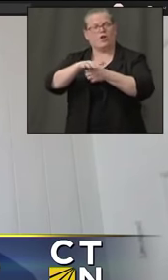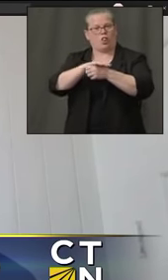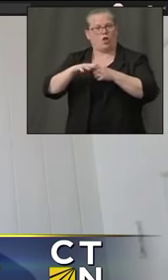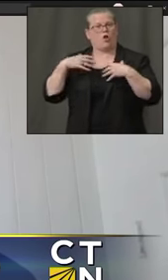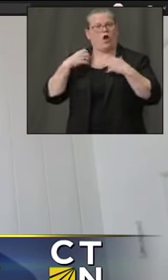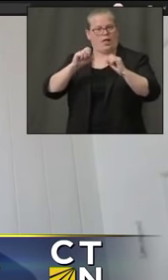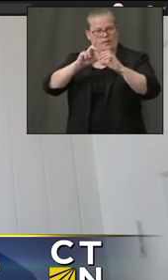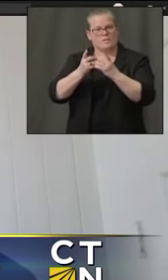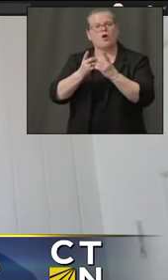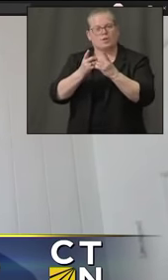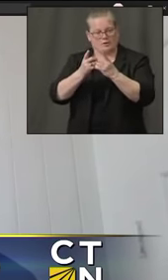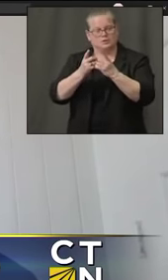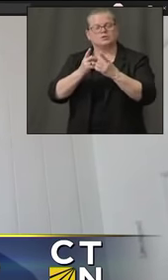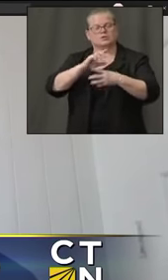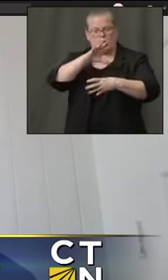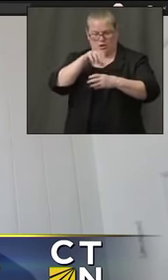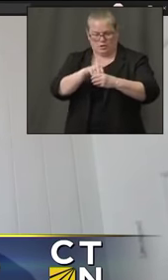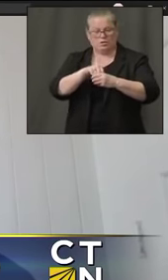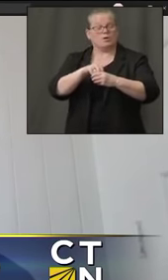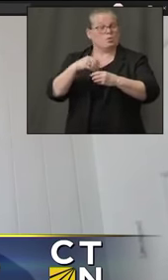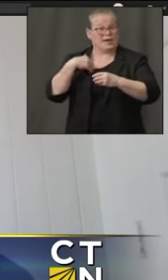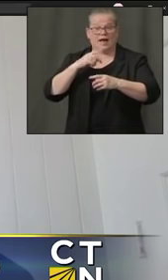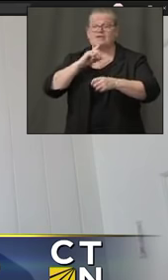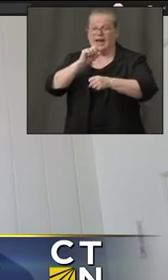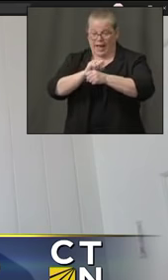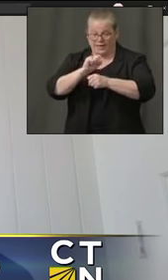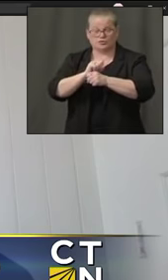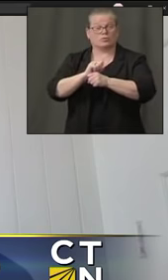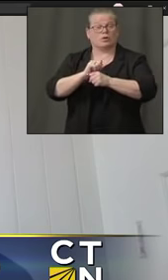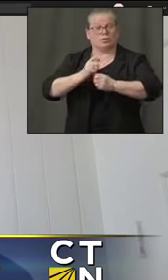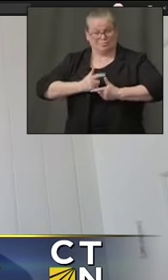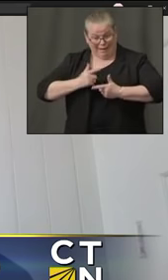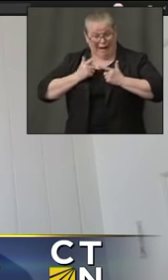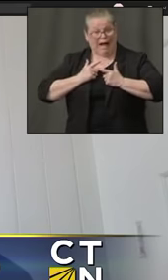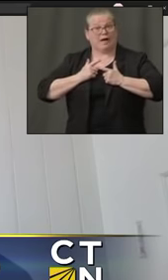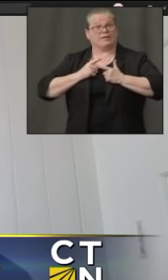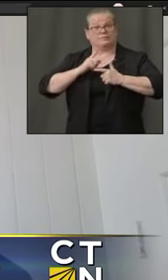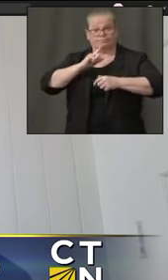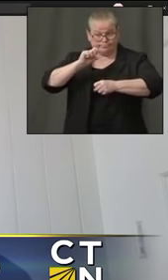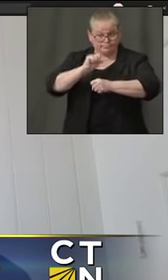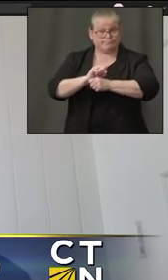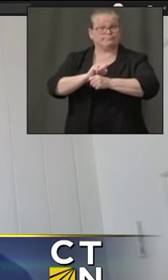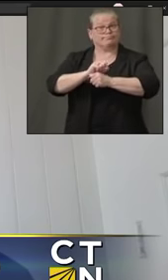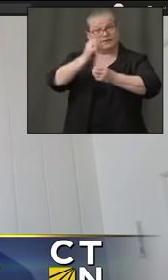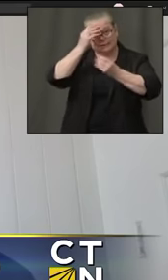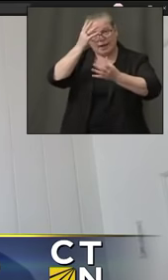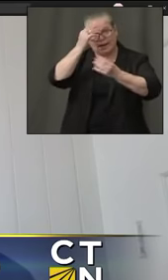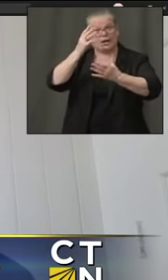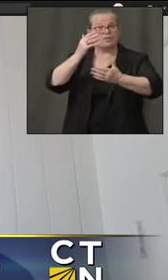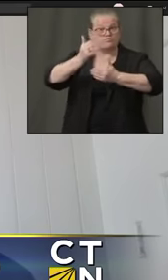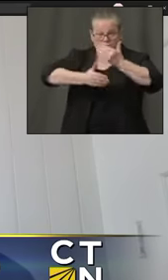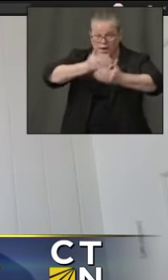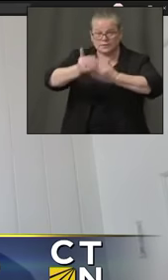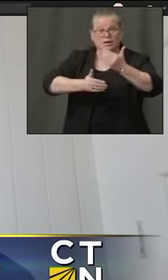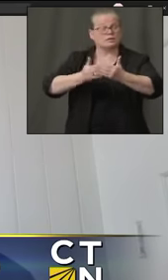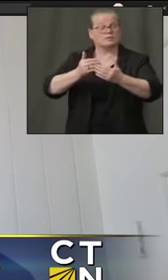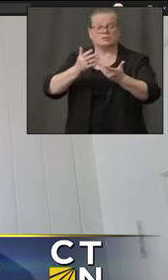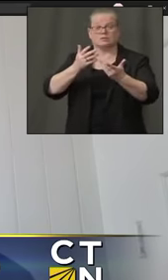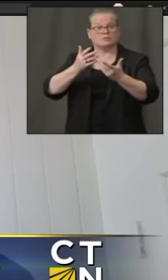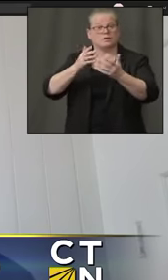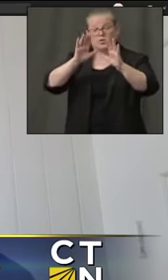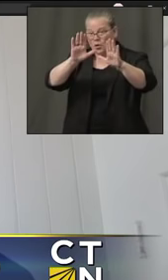actual, live data, live cases now working through that process. So they're making great progress. Over 300